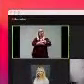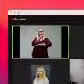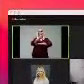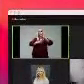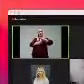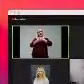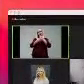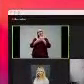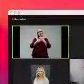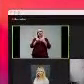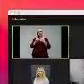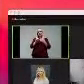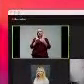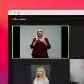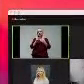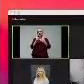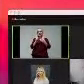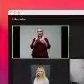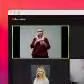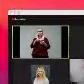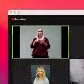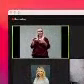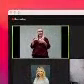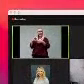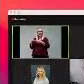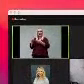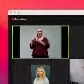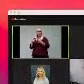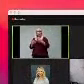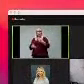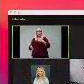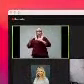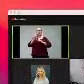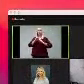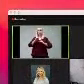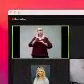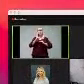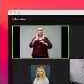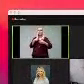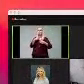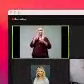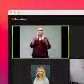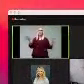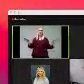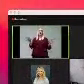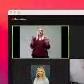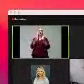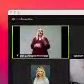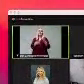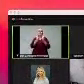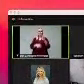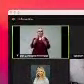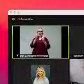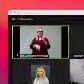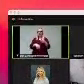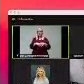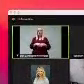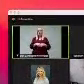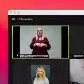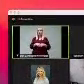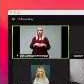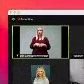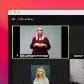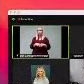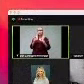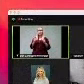tanks. And then that leads to the next level of investigation. And I'm oversimplifying this a ton, I know, Lynn, so jump in. But that next level